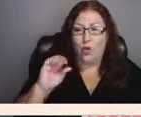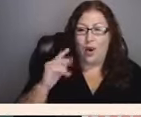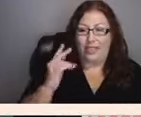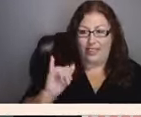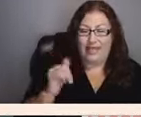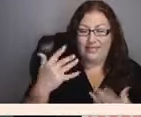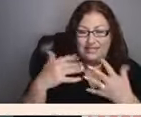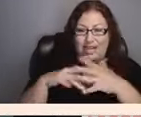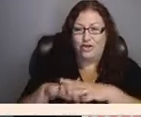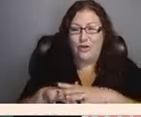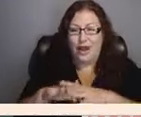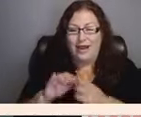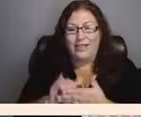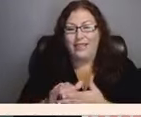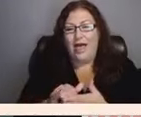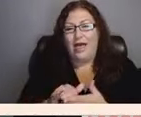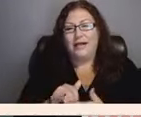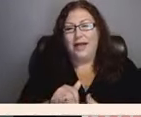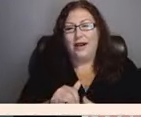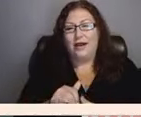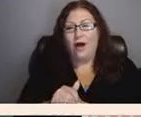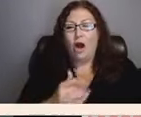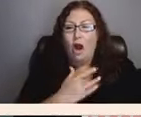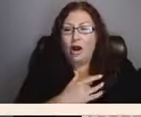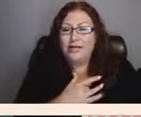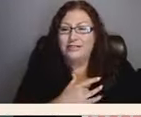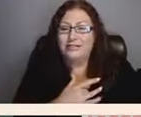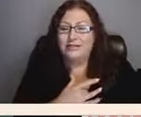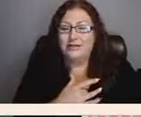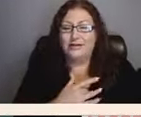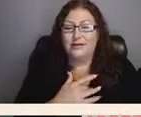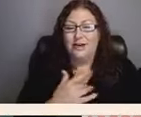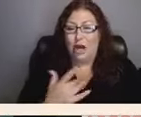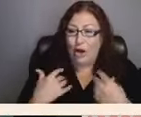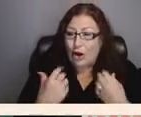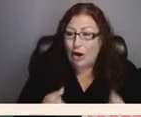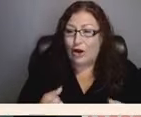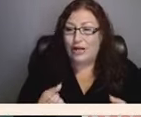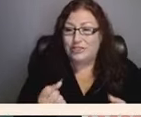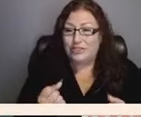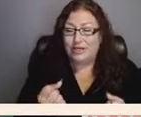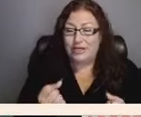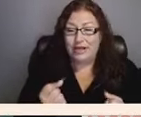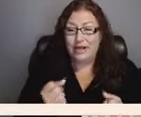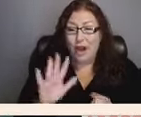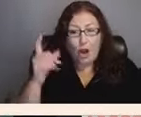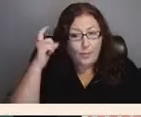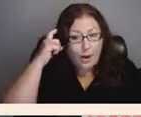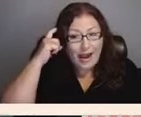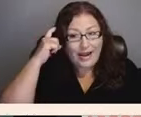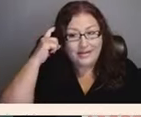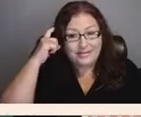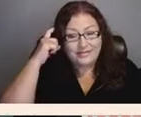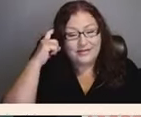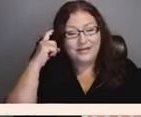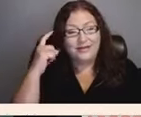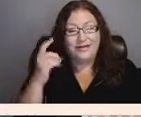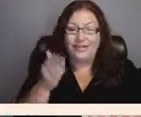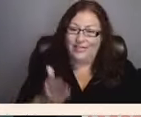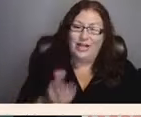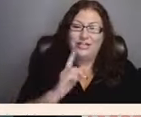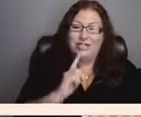that heart, her courage, her brains. There she is, mulling